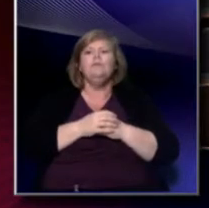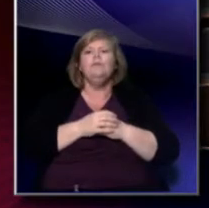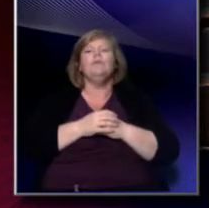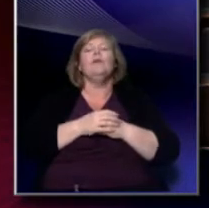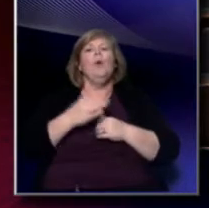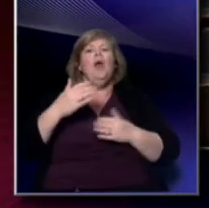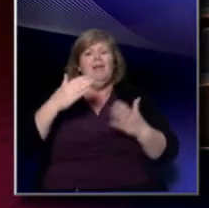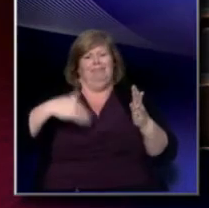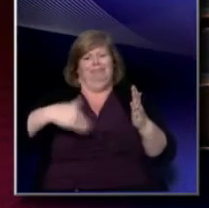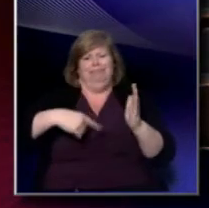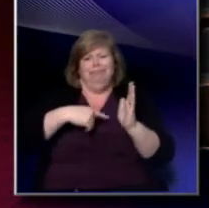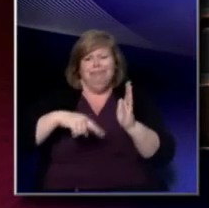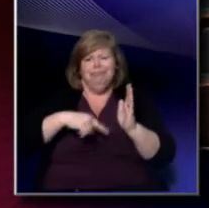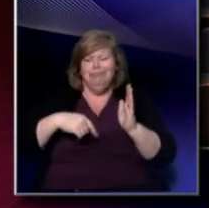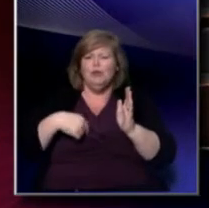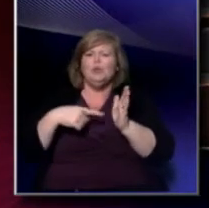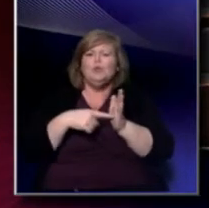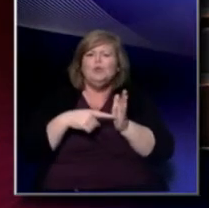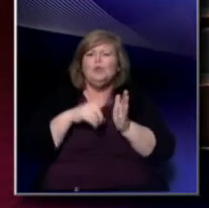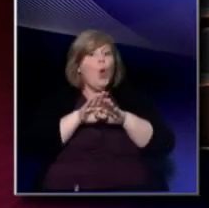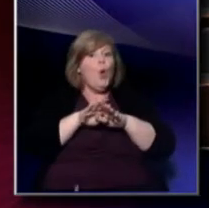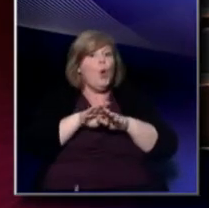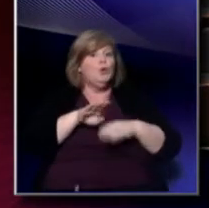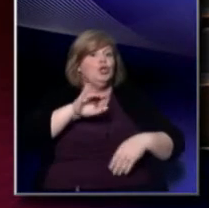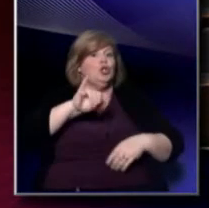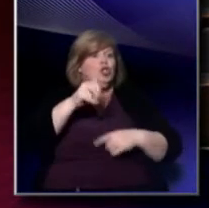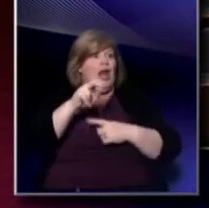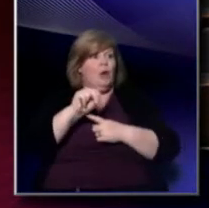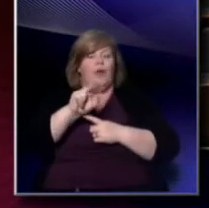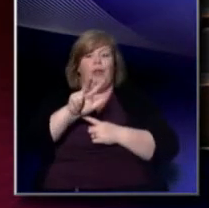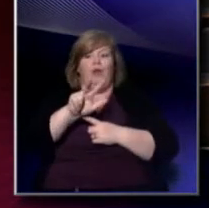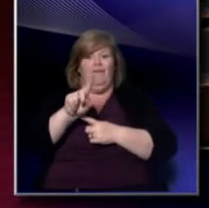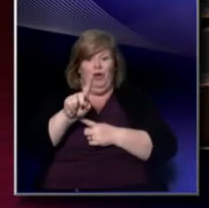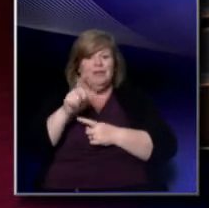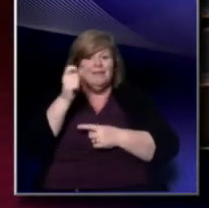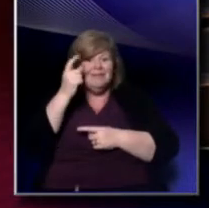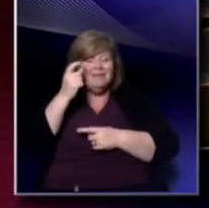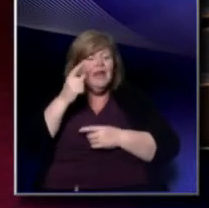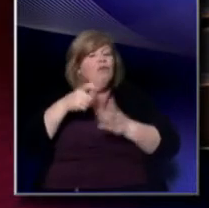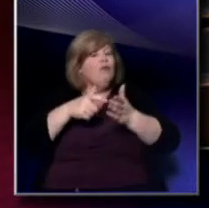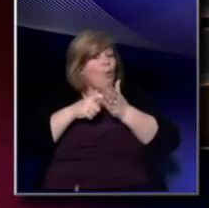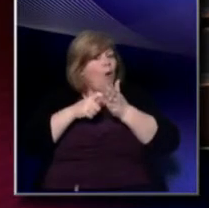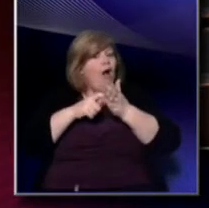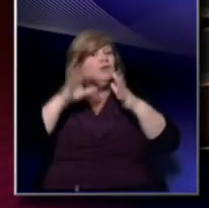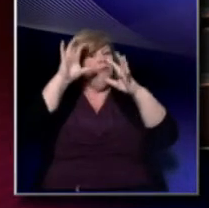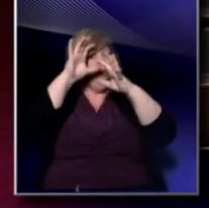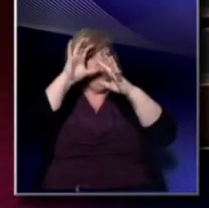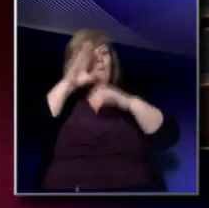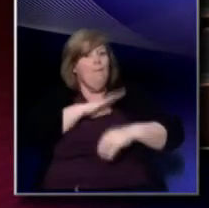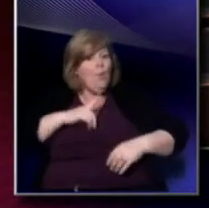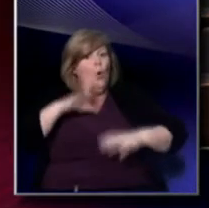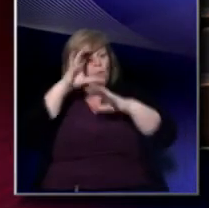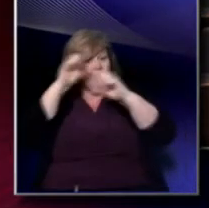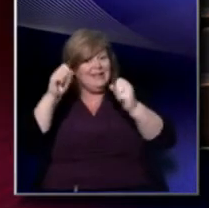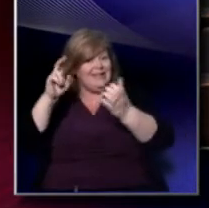are listed. I mentioned it. It does require the board president's signature before we submit